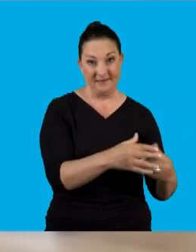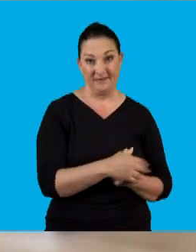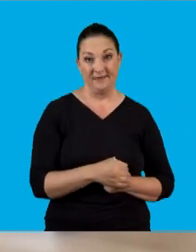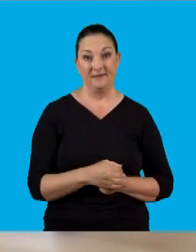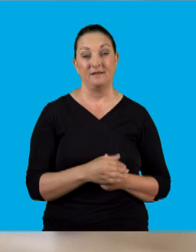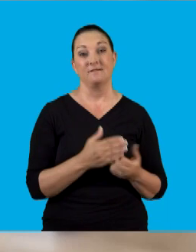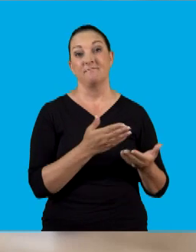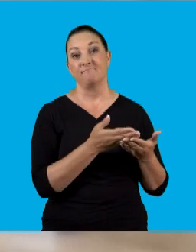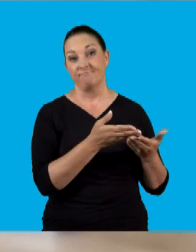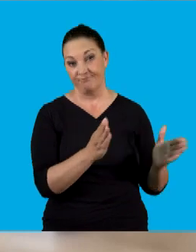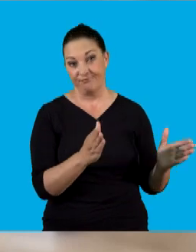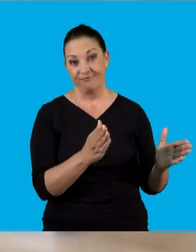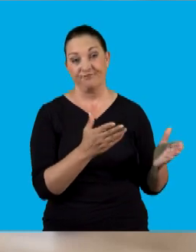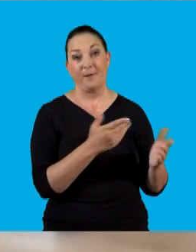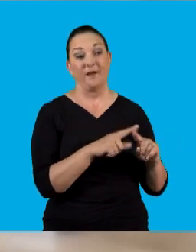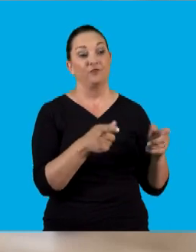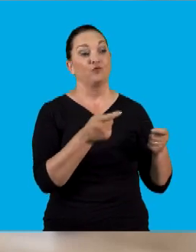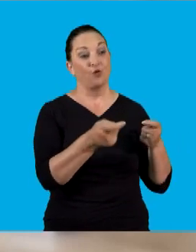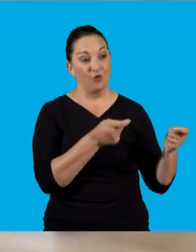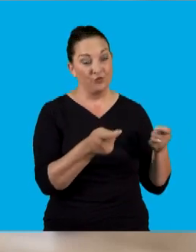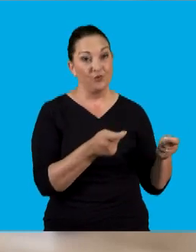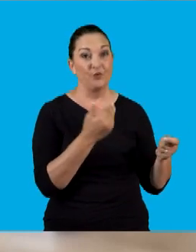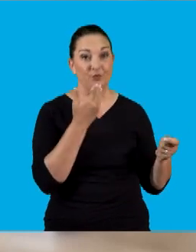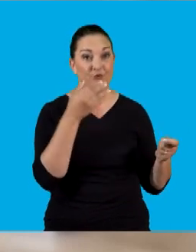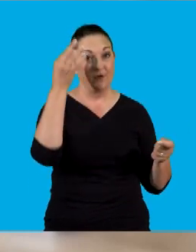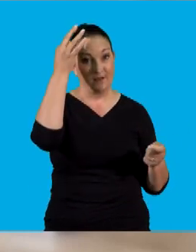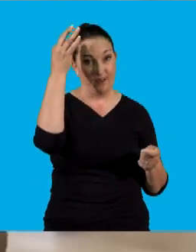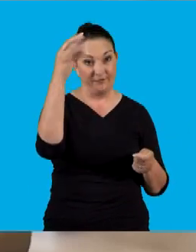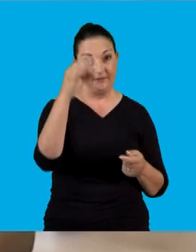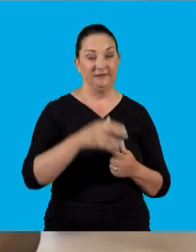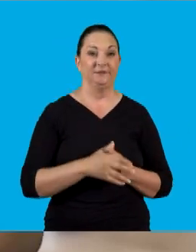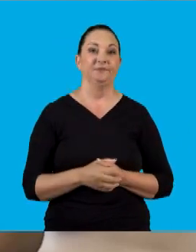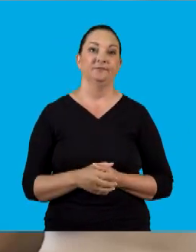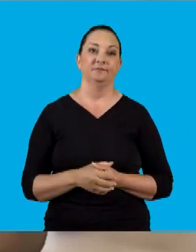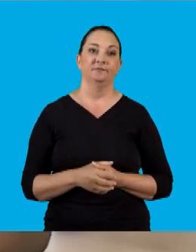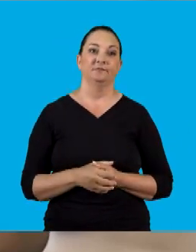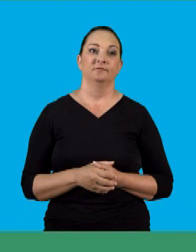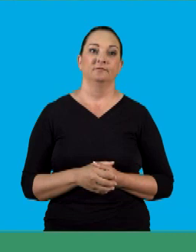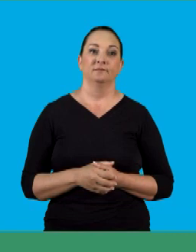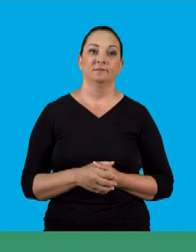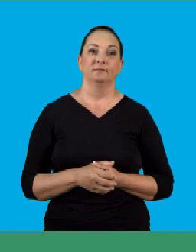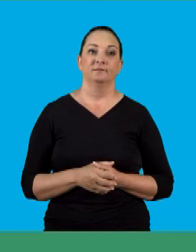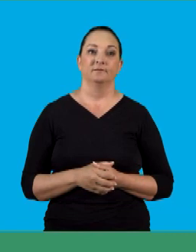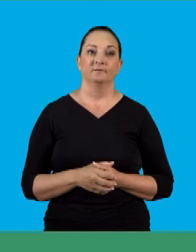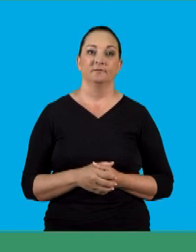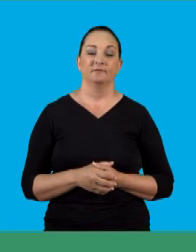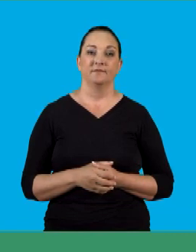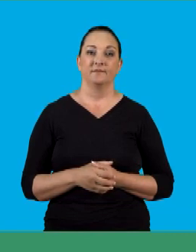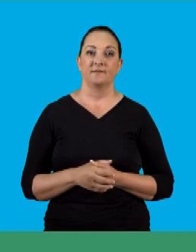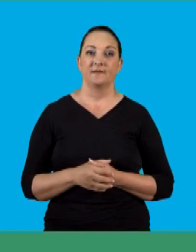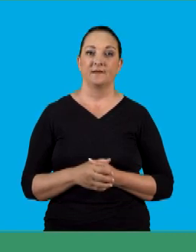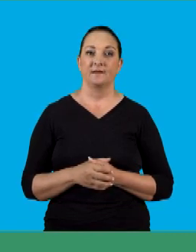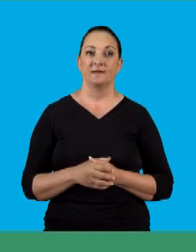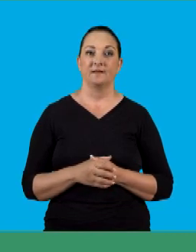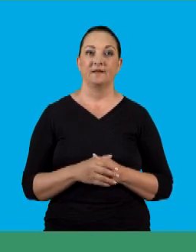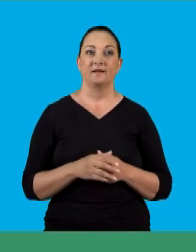that you find under the public sector, they are controlled, they are managed by the government. It is composed